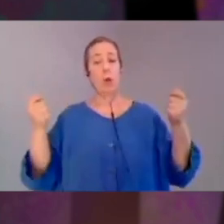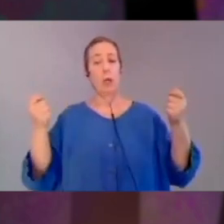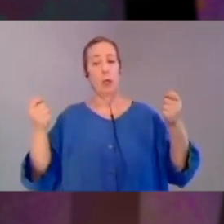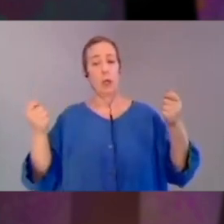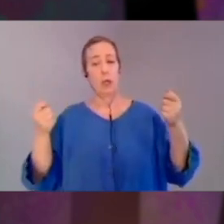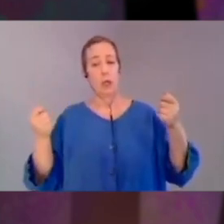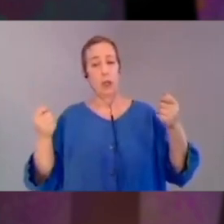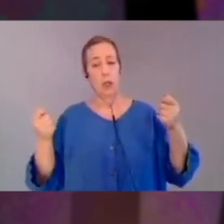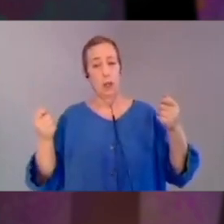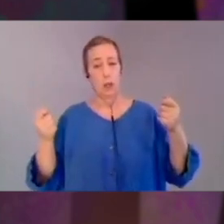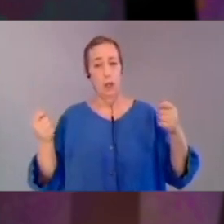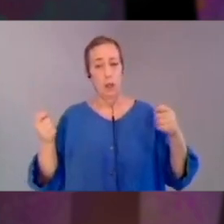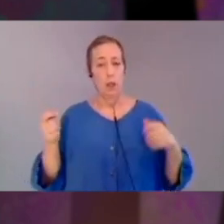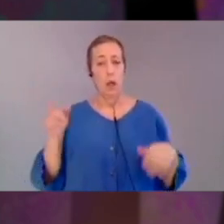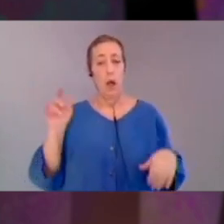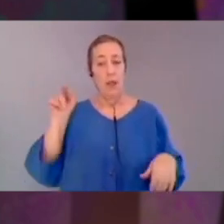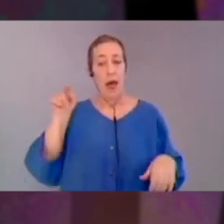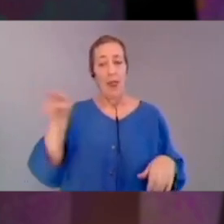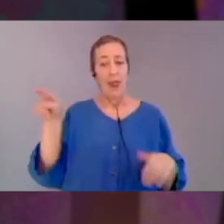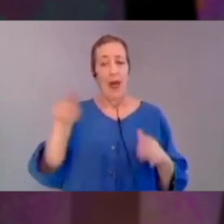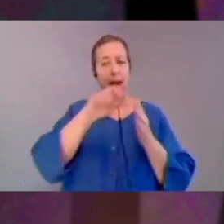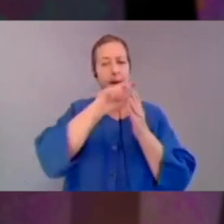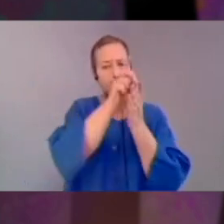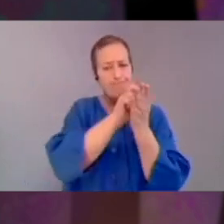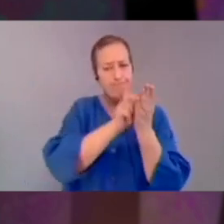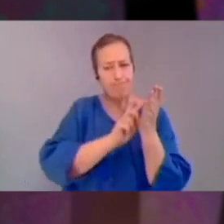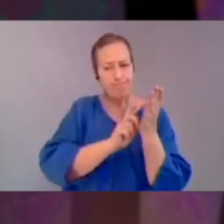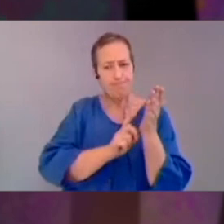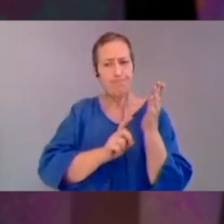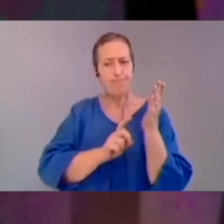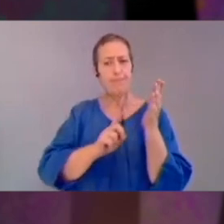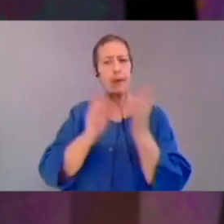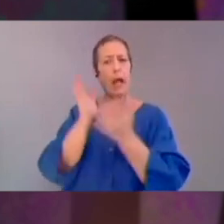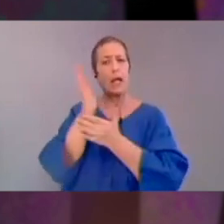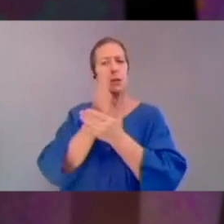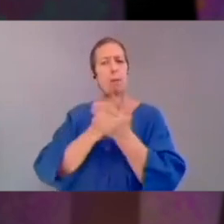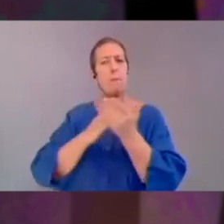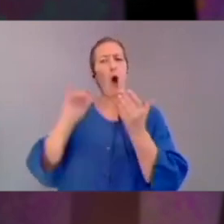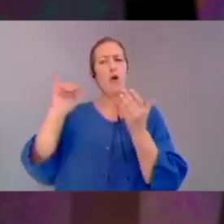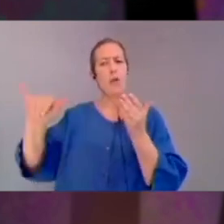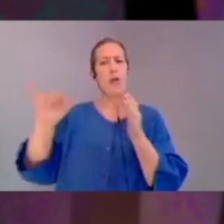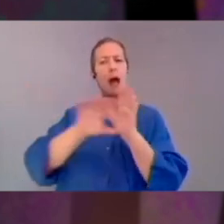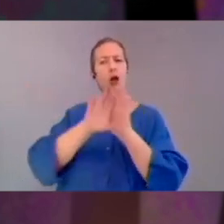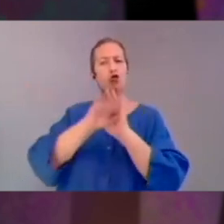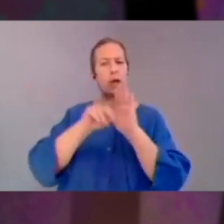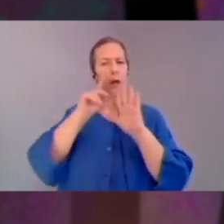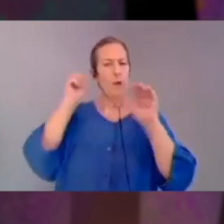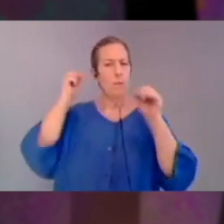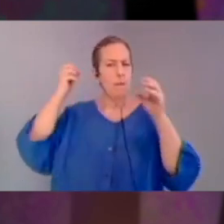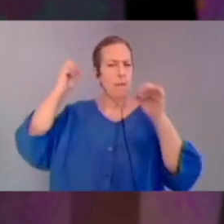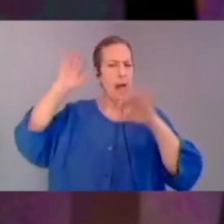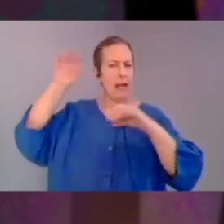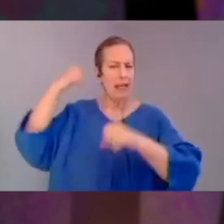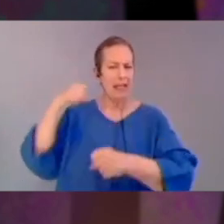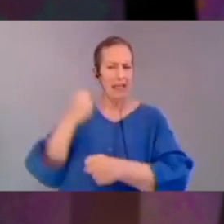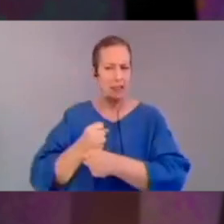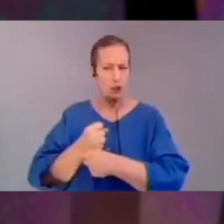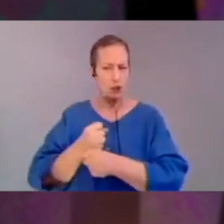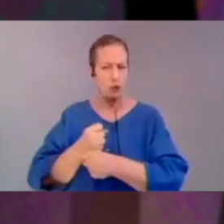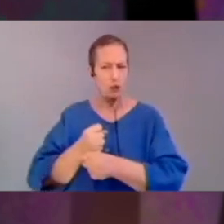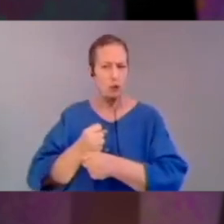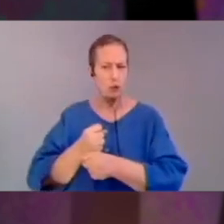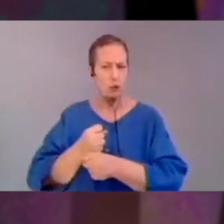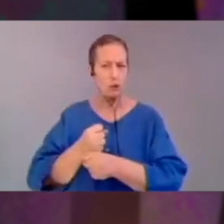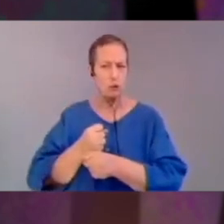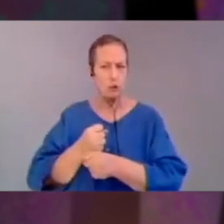been cultivating as a part of the curriculum of that place, of that community college, for years. It's the continuation of